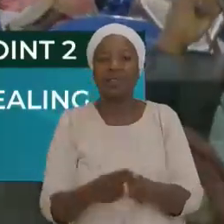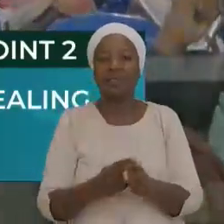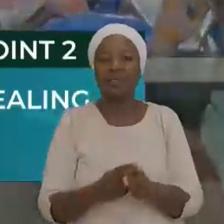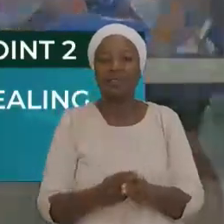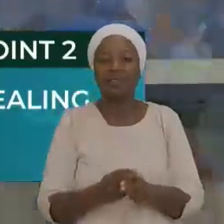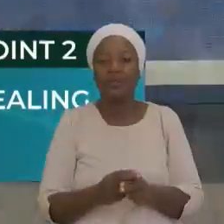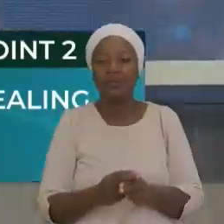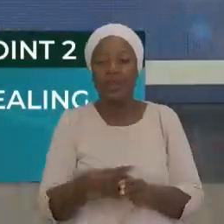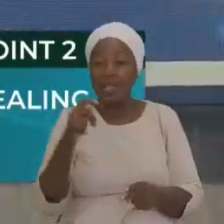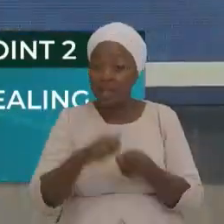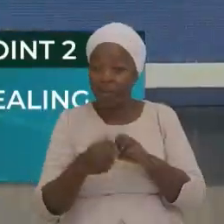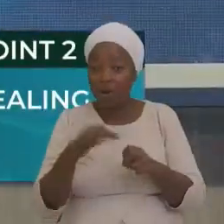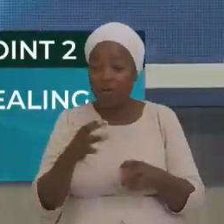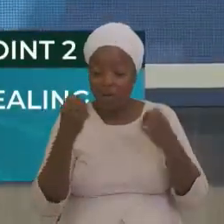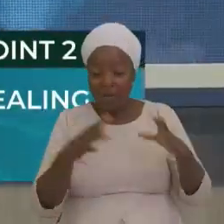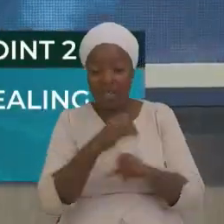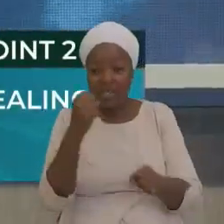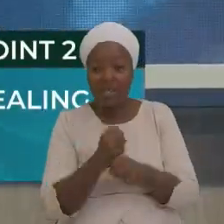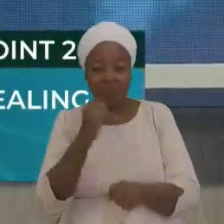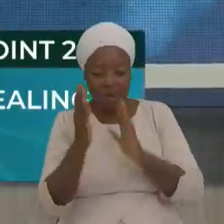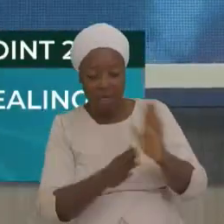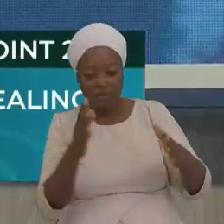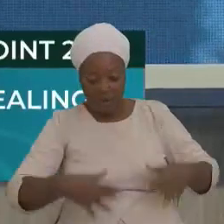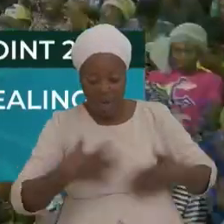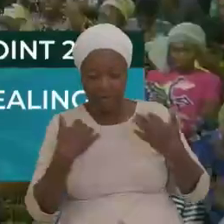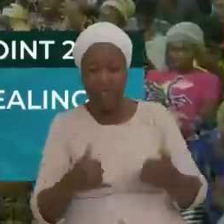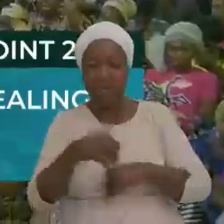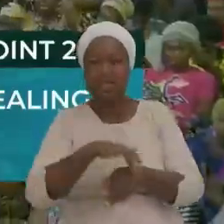The problem of many years will leave your life tonight.